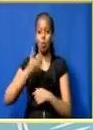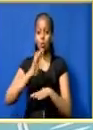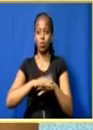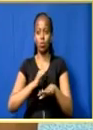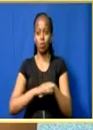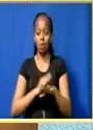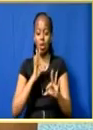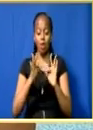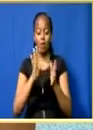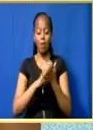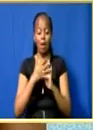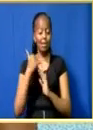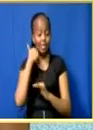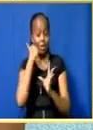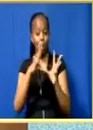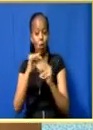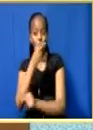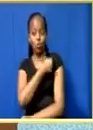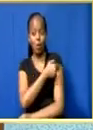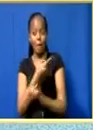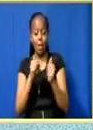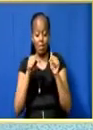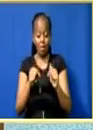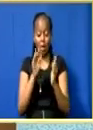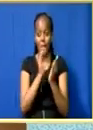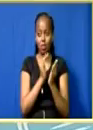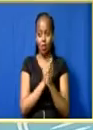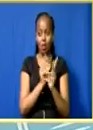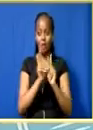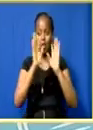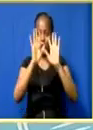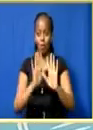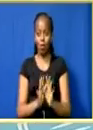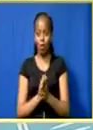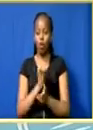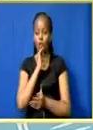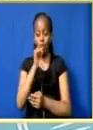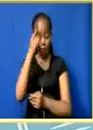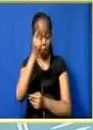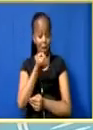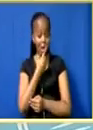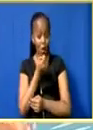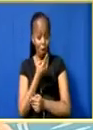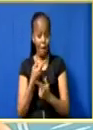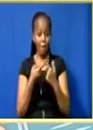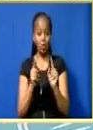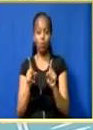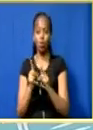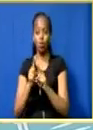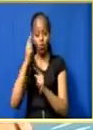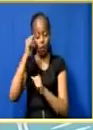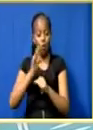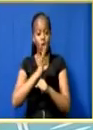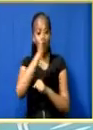good. If you get sick, go to the hospital. But this preservation is very good. Not for medicine use, but